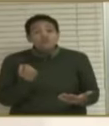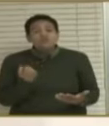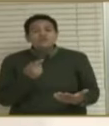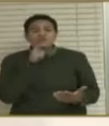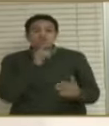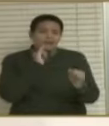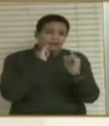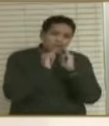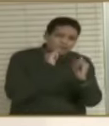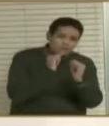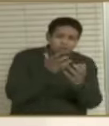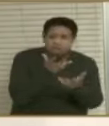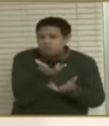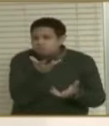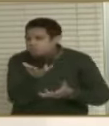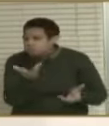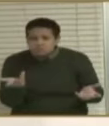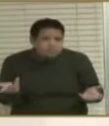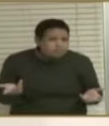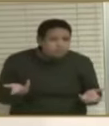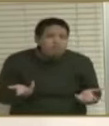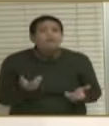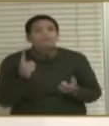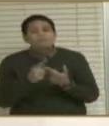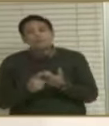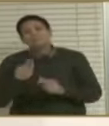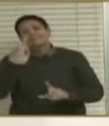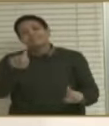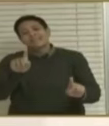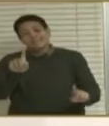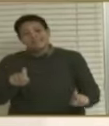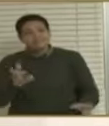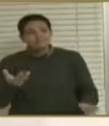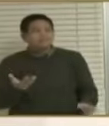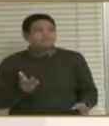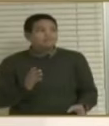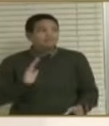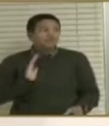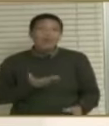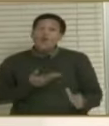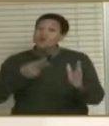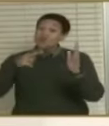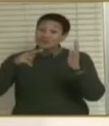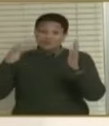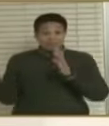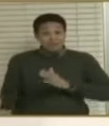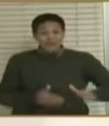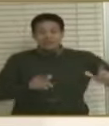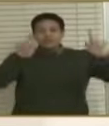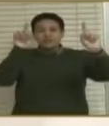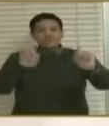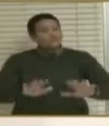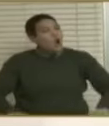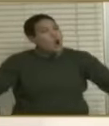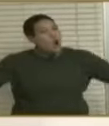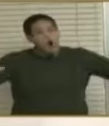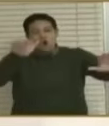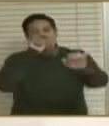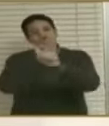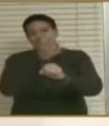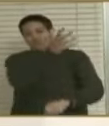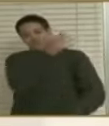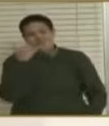interview them and certainly to collect samples from them. Our intention is to test everybody. And while we're